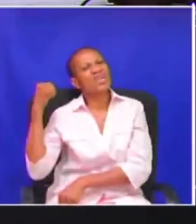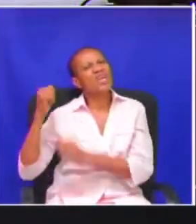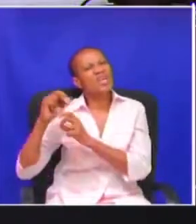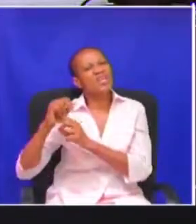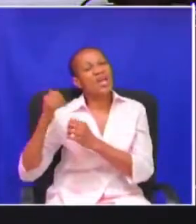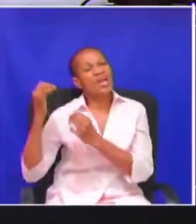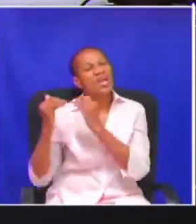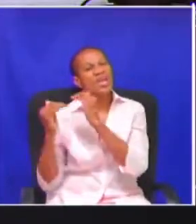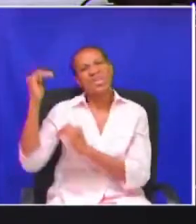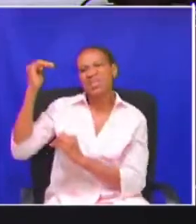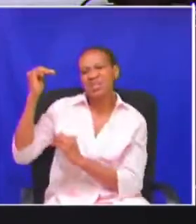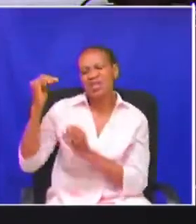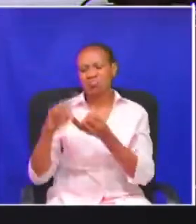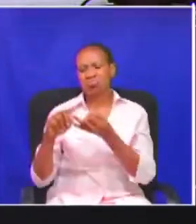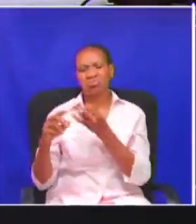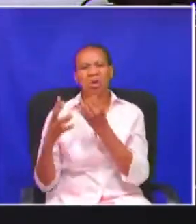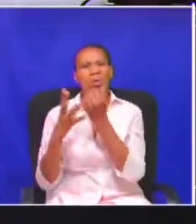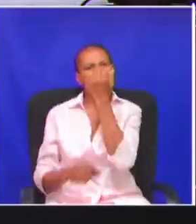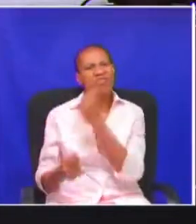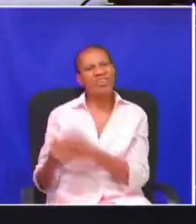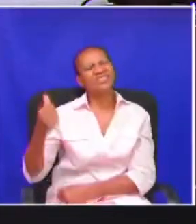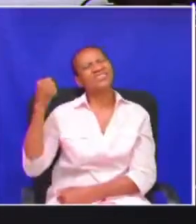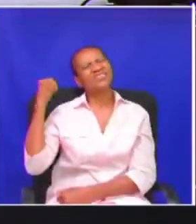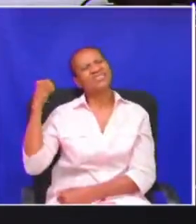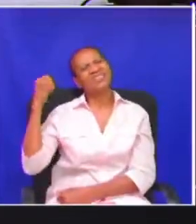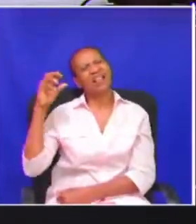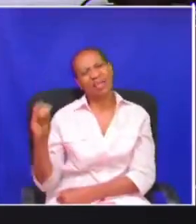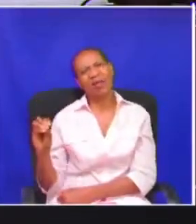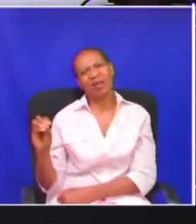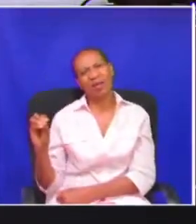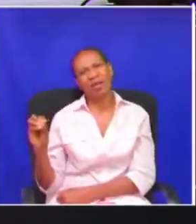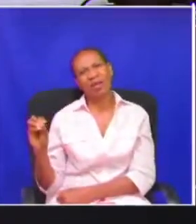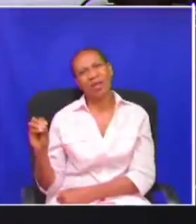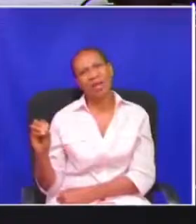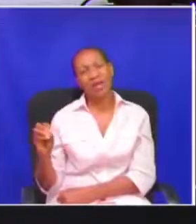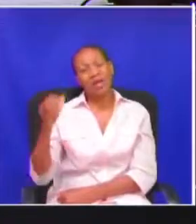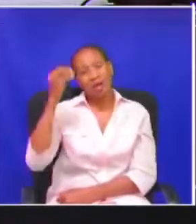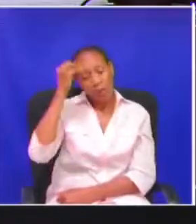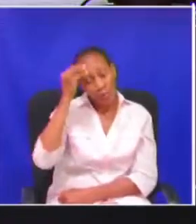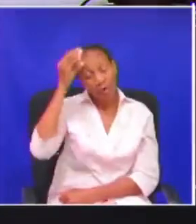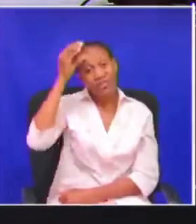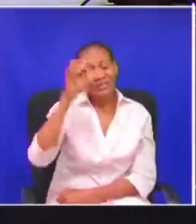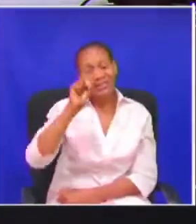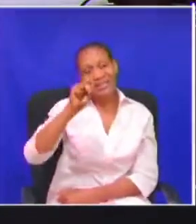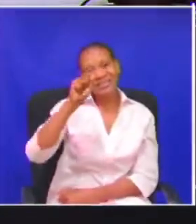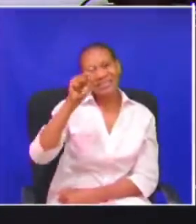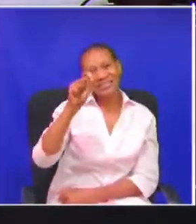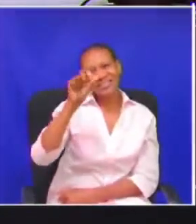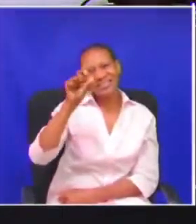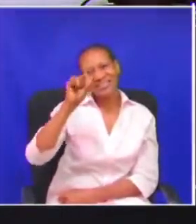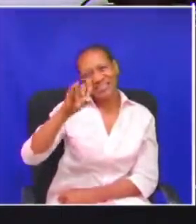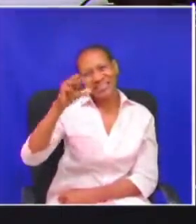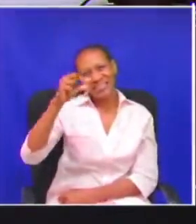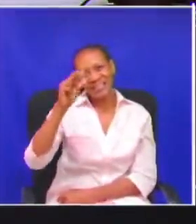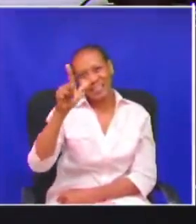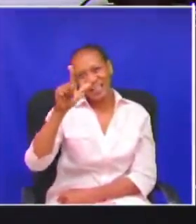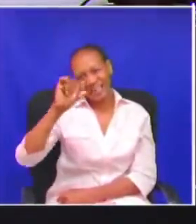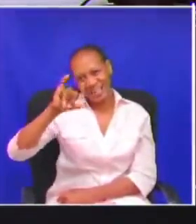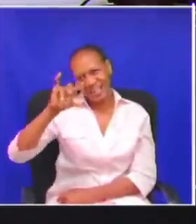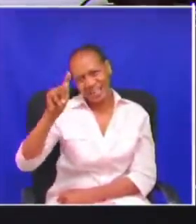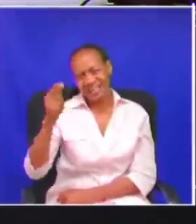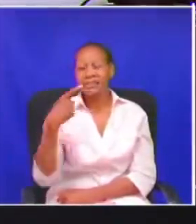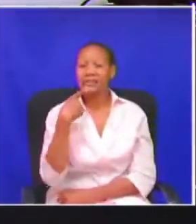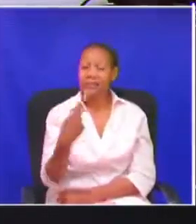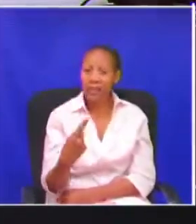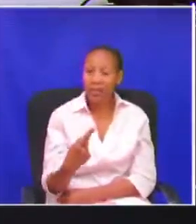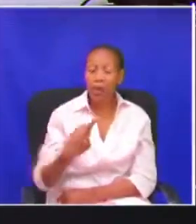have has a history. Professor Stiglitz's report says we need to focus on